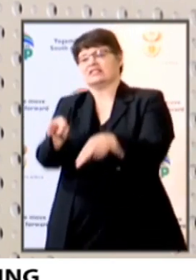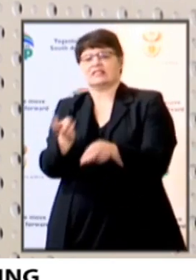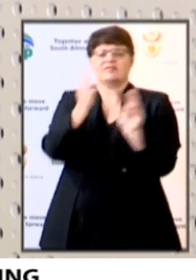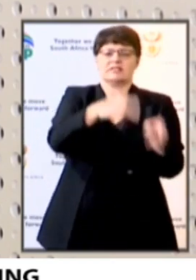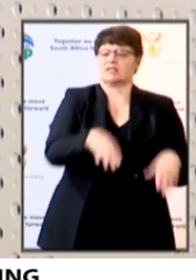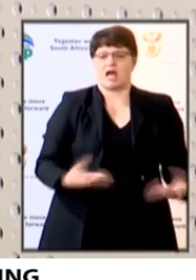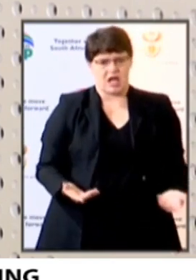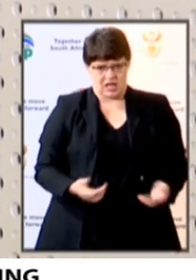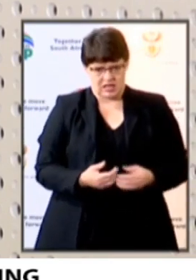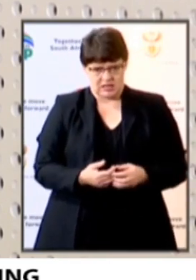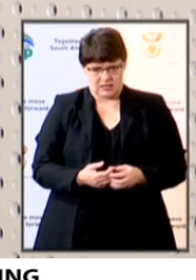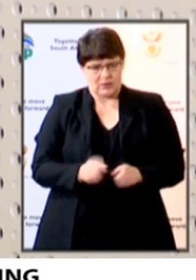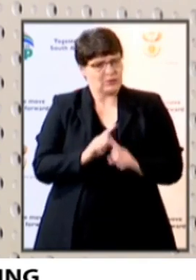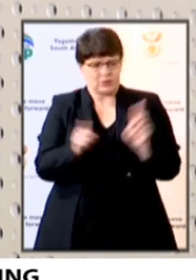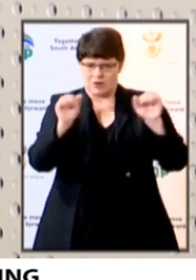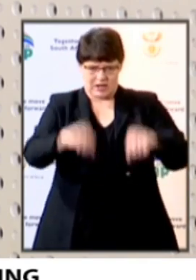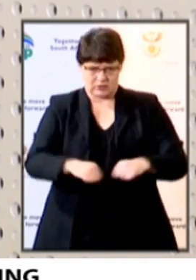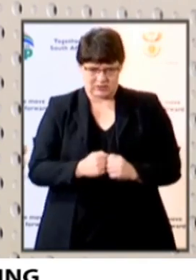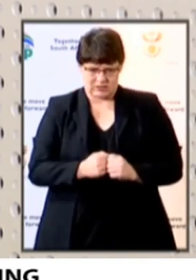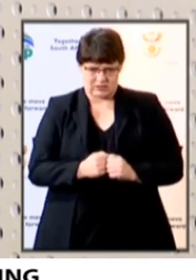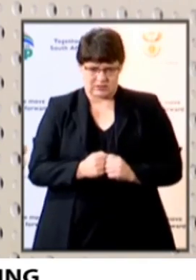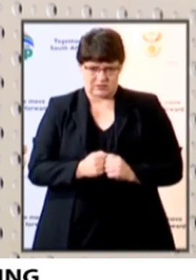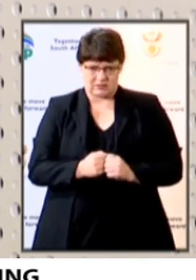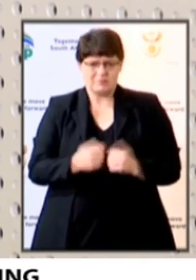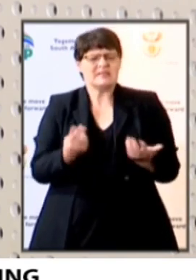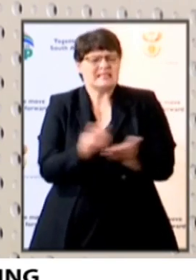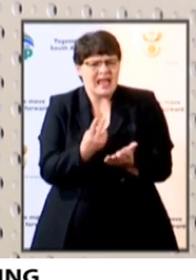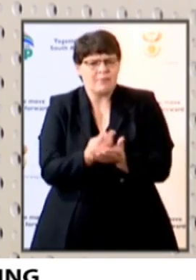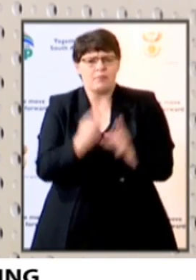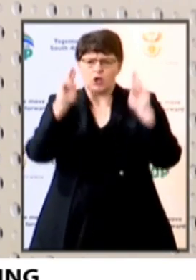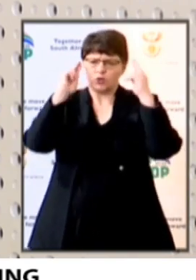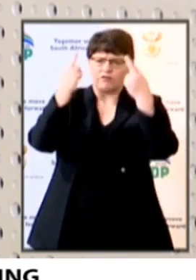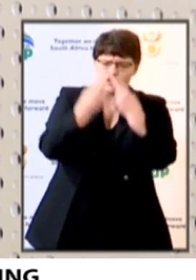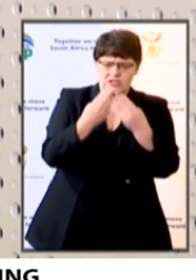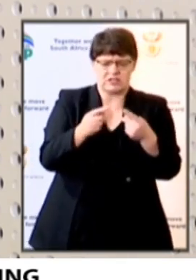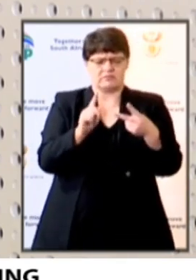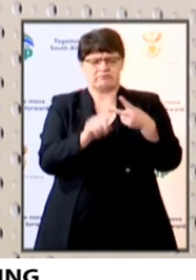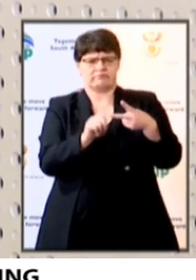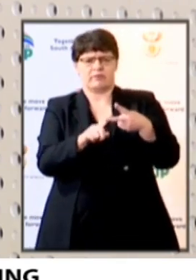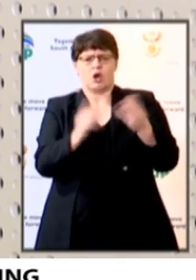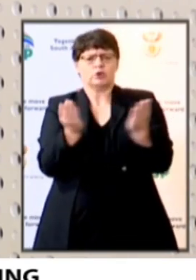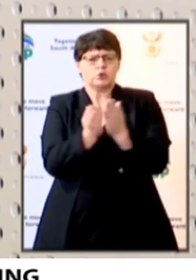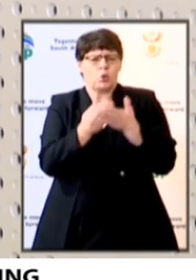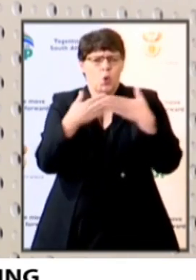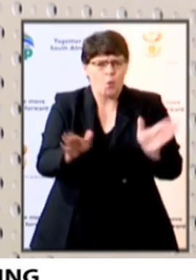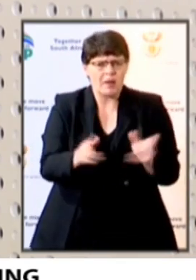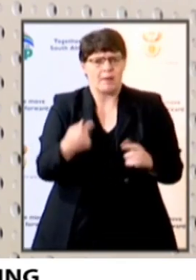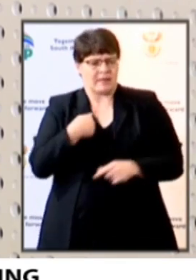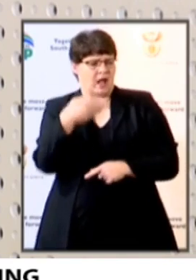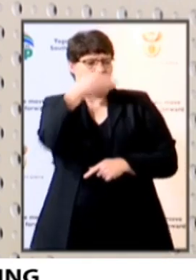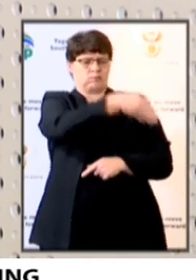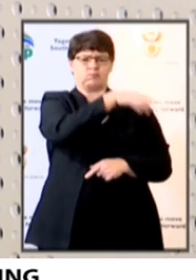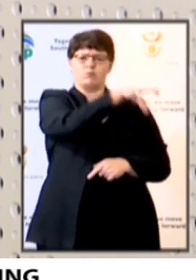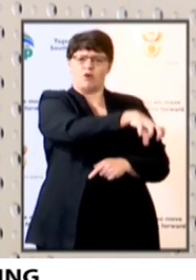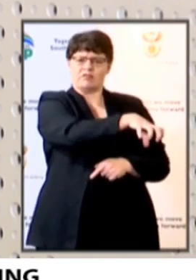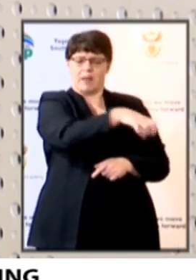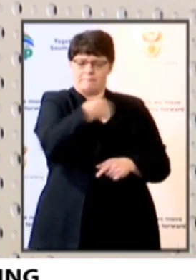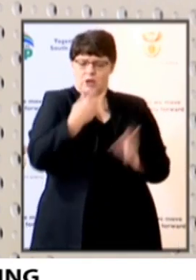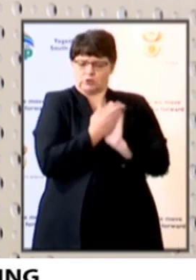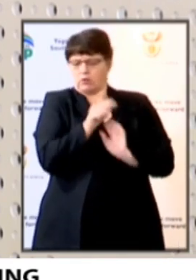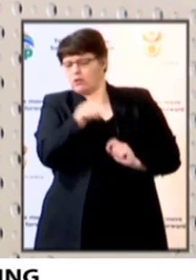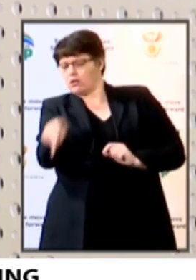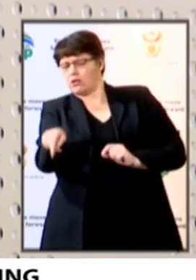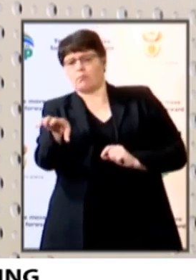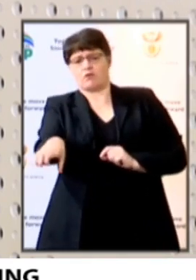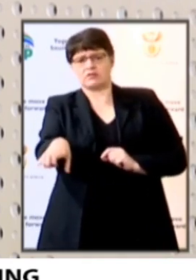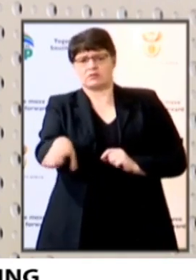school, universities when they do open. But other than that, you remain